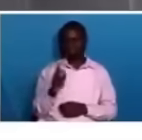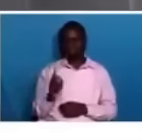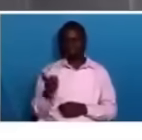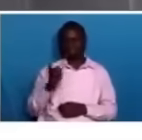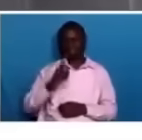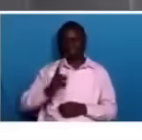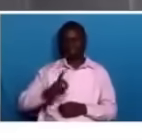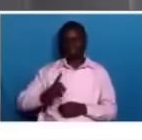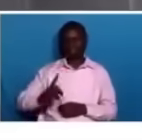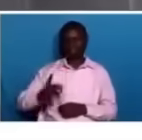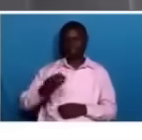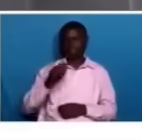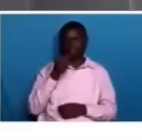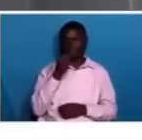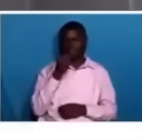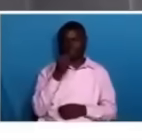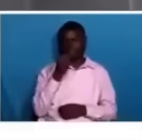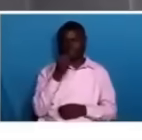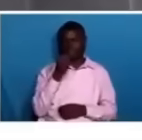human consumption.